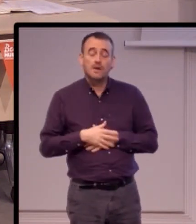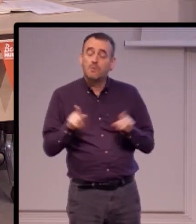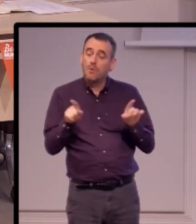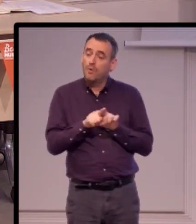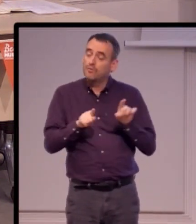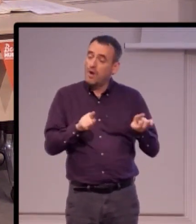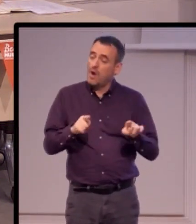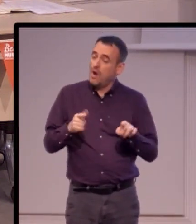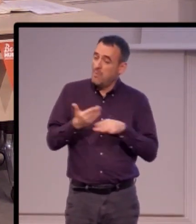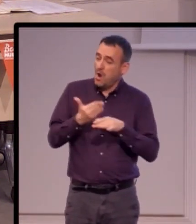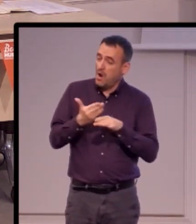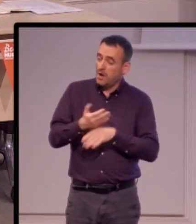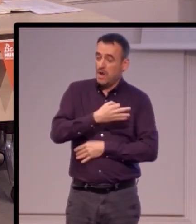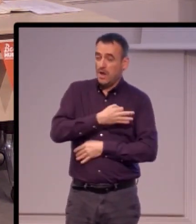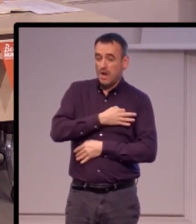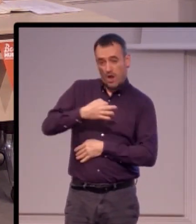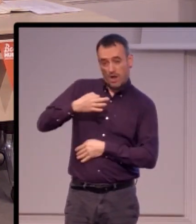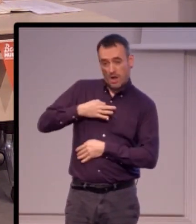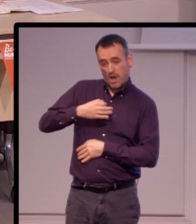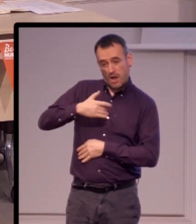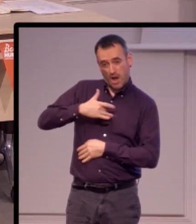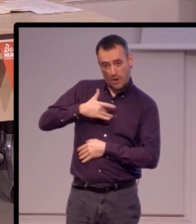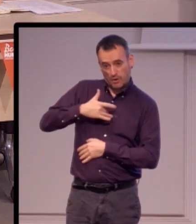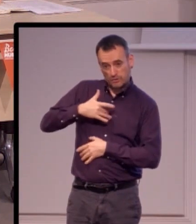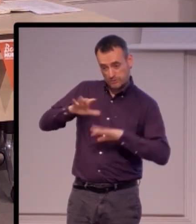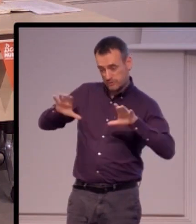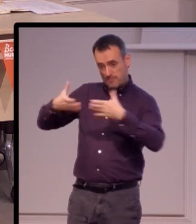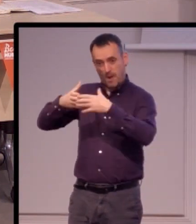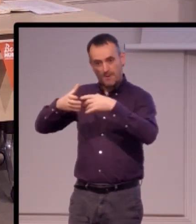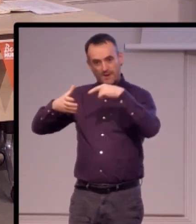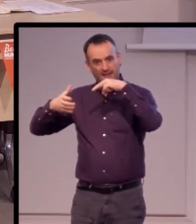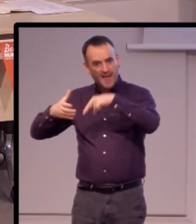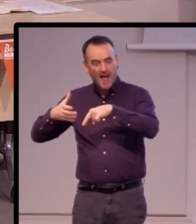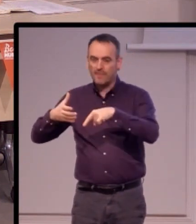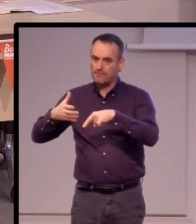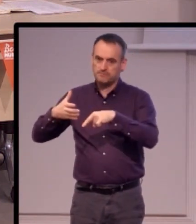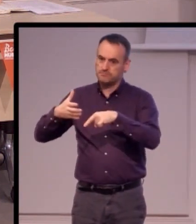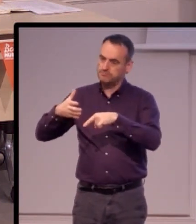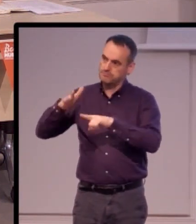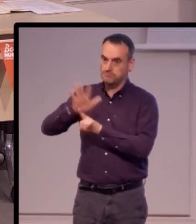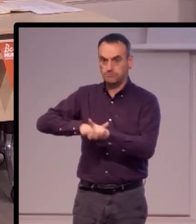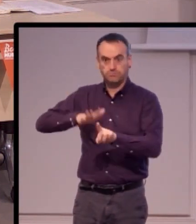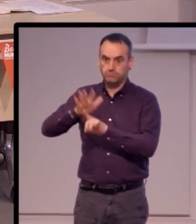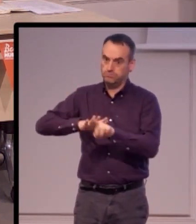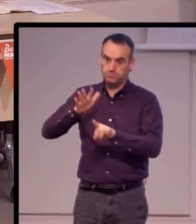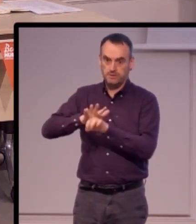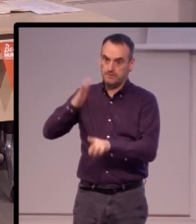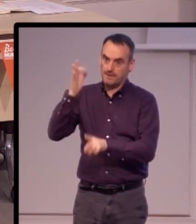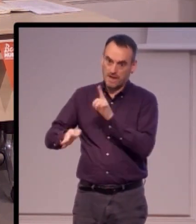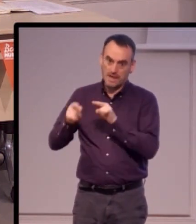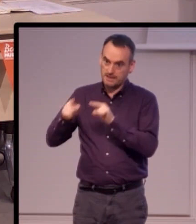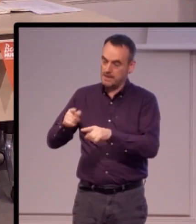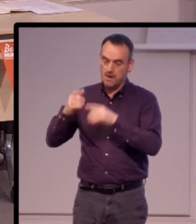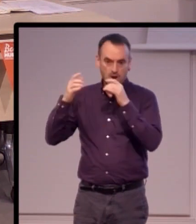within cardiology, and it was probably one of the most paternalistic specialities you're going to meet as an adult nurse. Very